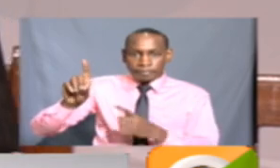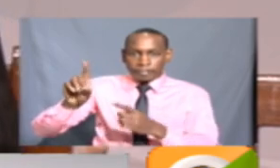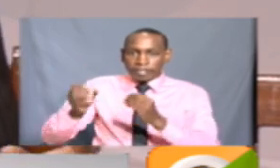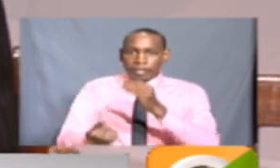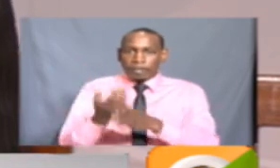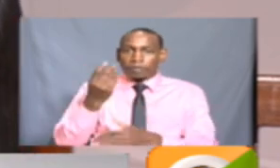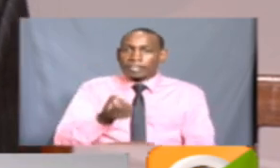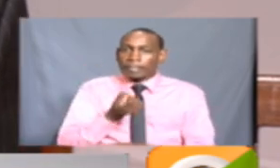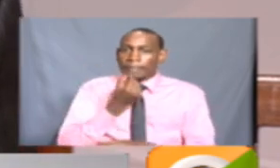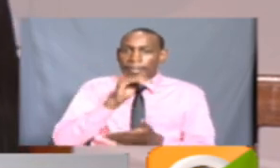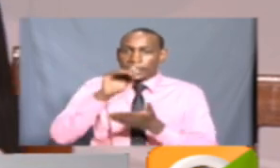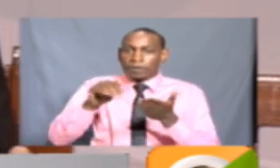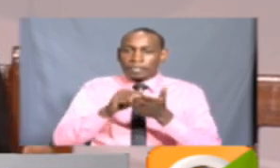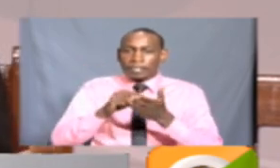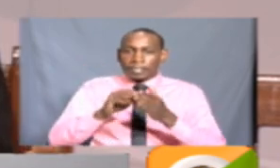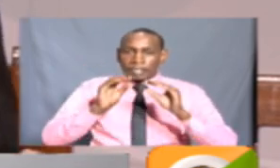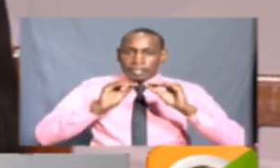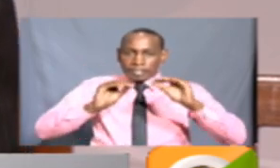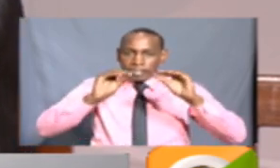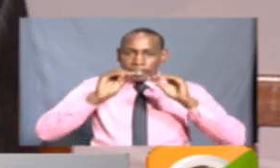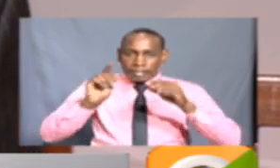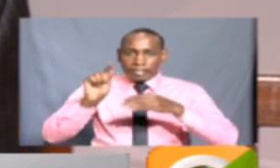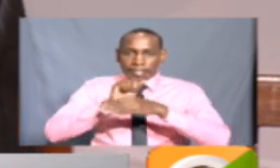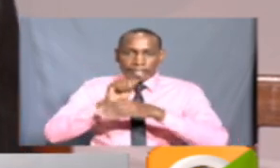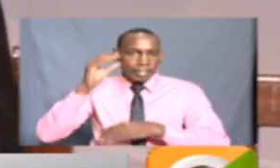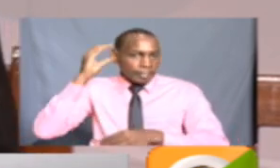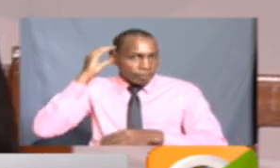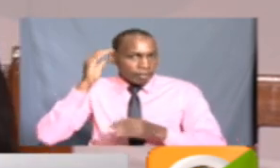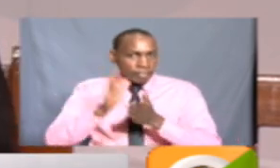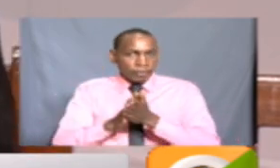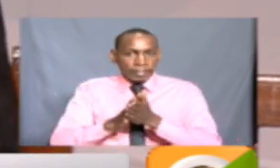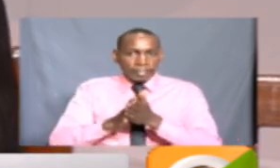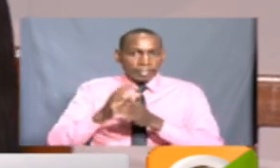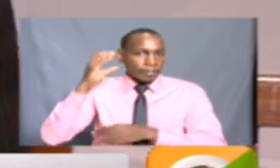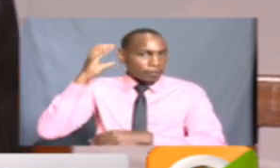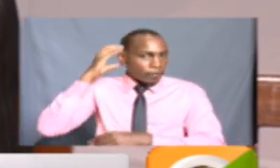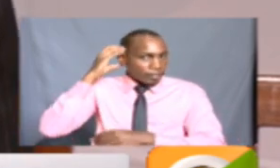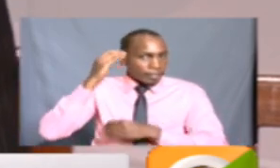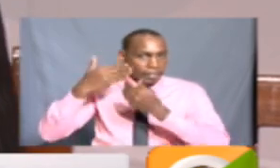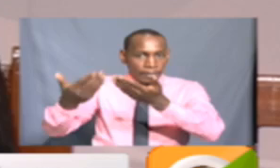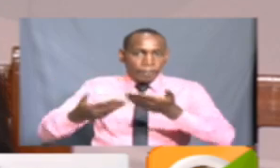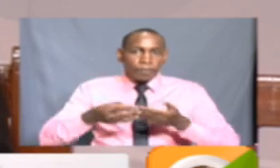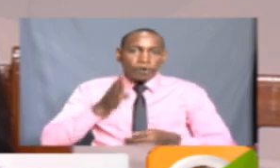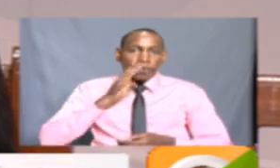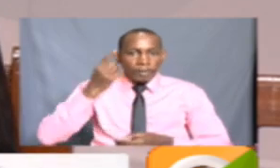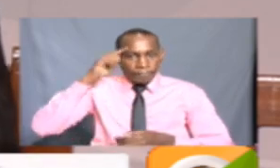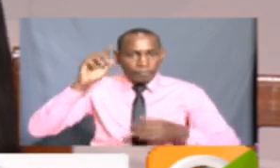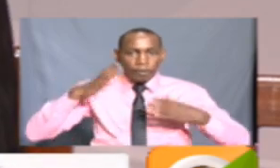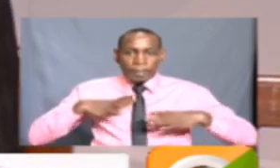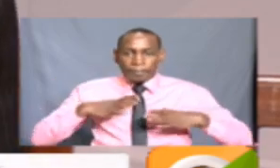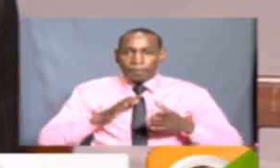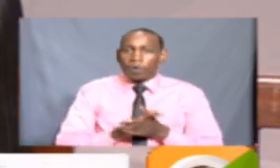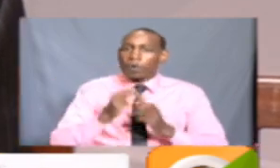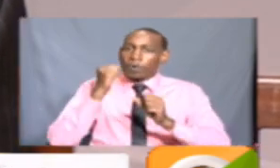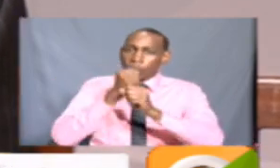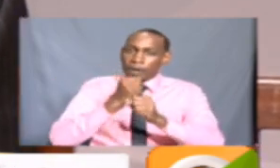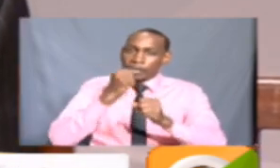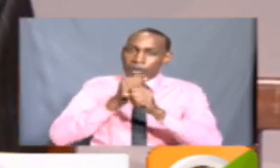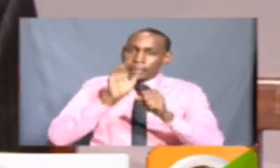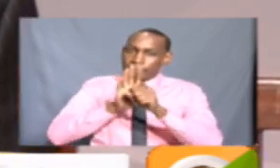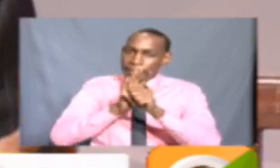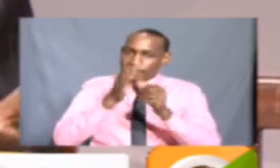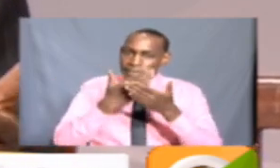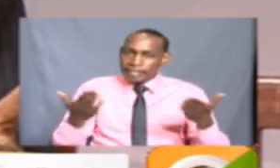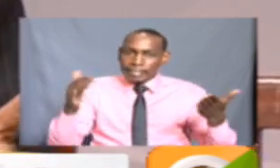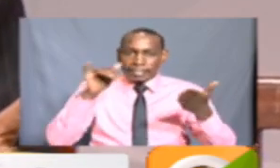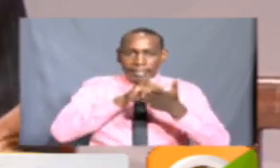training center, a teacher training college, a polytechnic. He's brought water to the people. He's done so many things